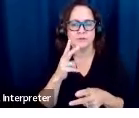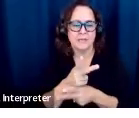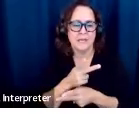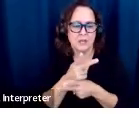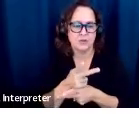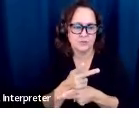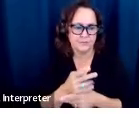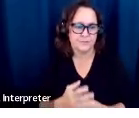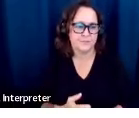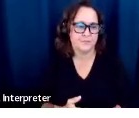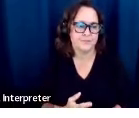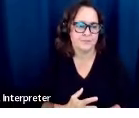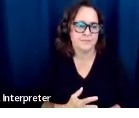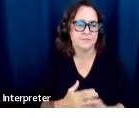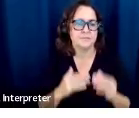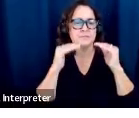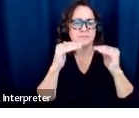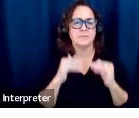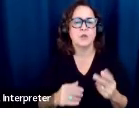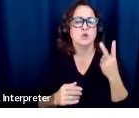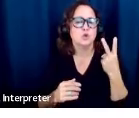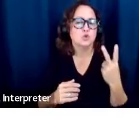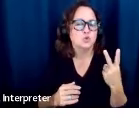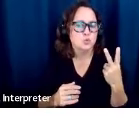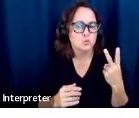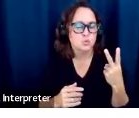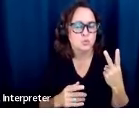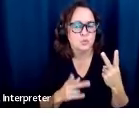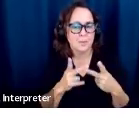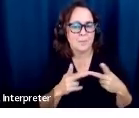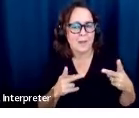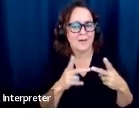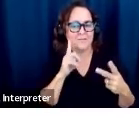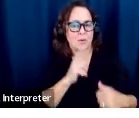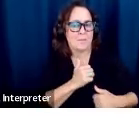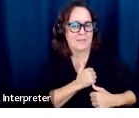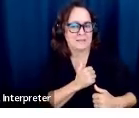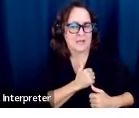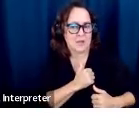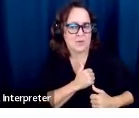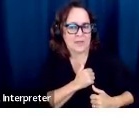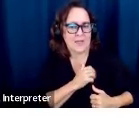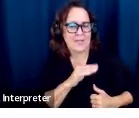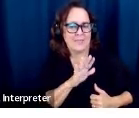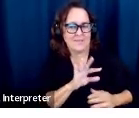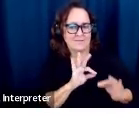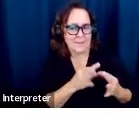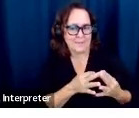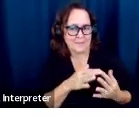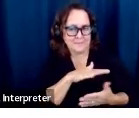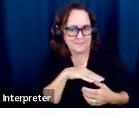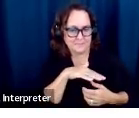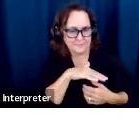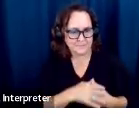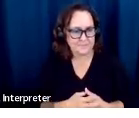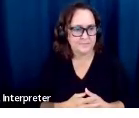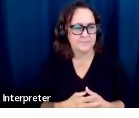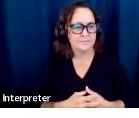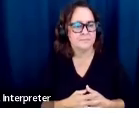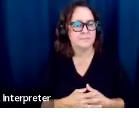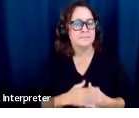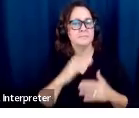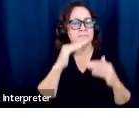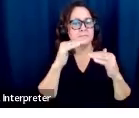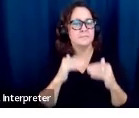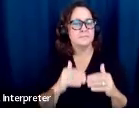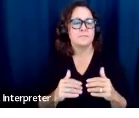custody. There will be 2 spots per year for military service members and their immediate family members.